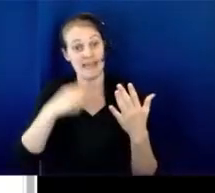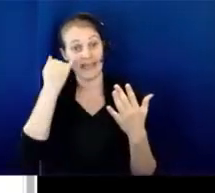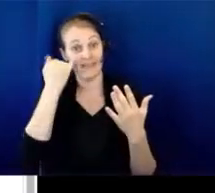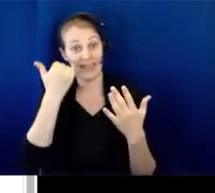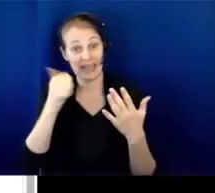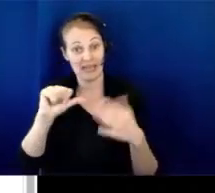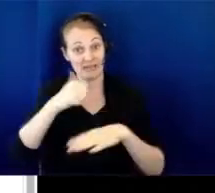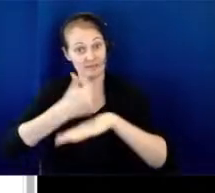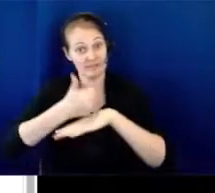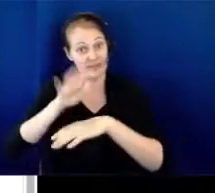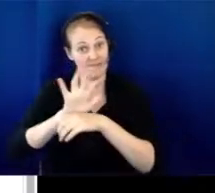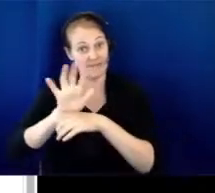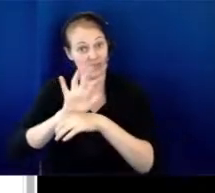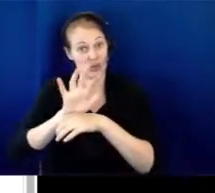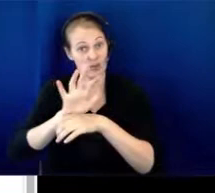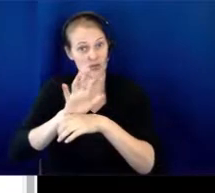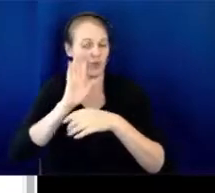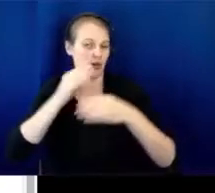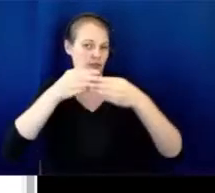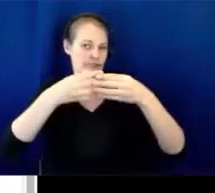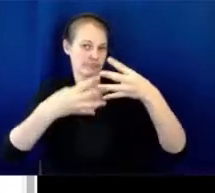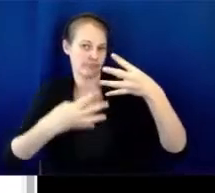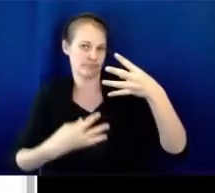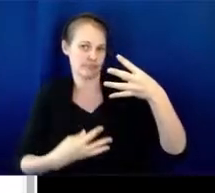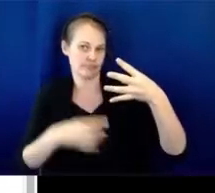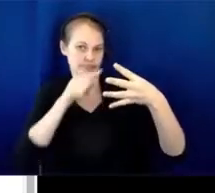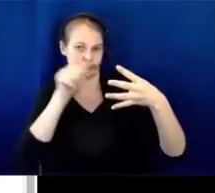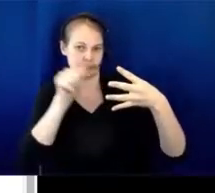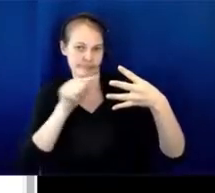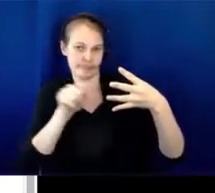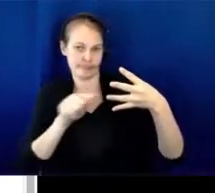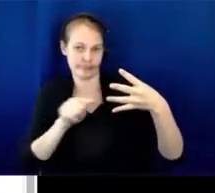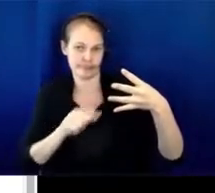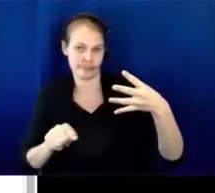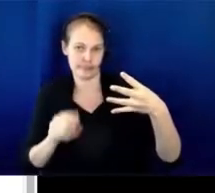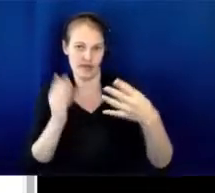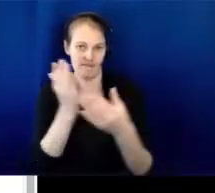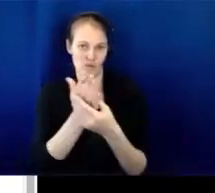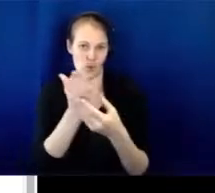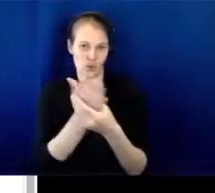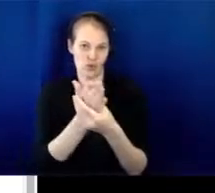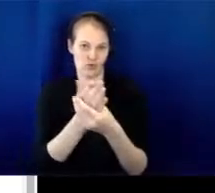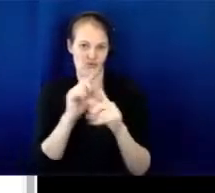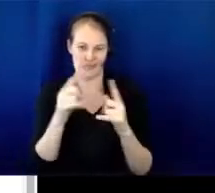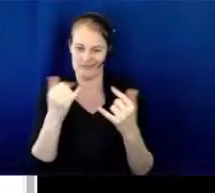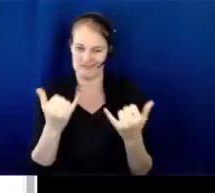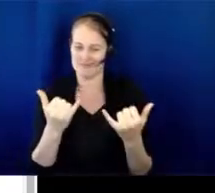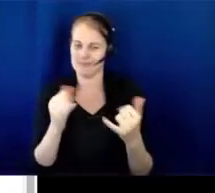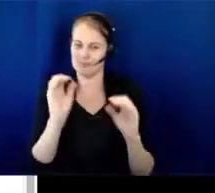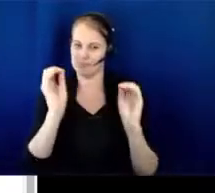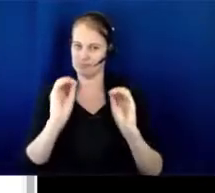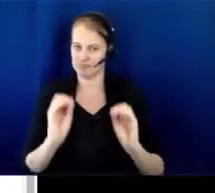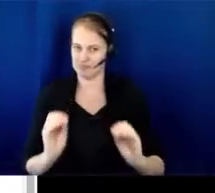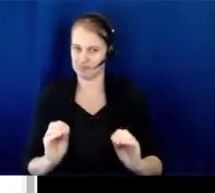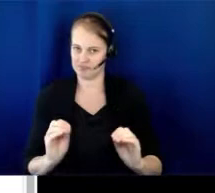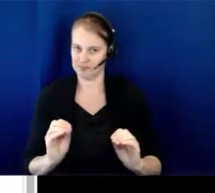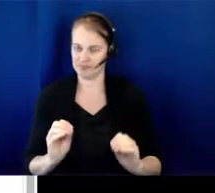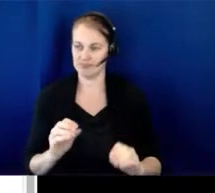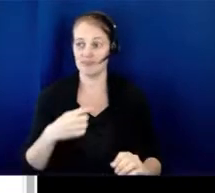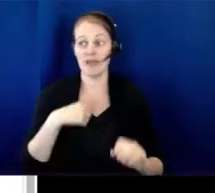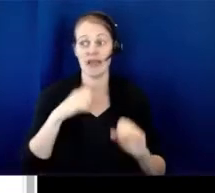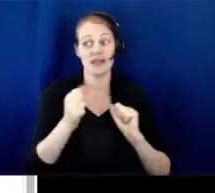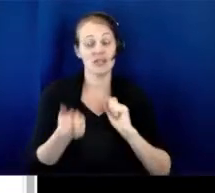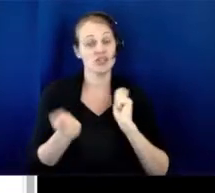for the course, I would find them underneath the right here where it says this folder contains no videos. I can change